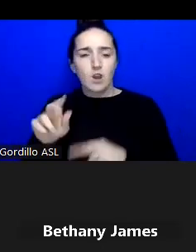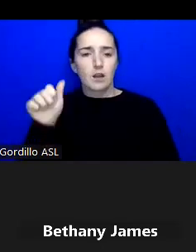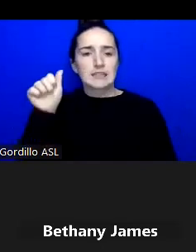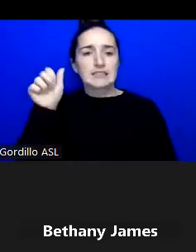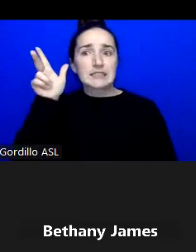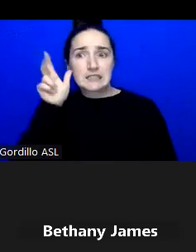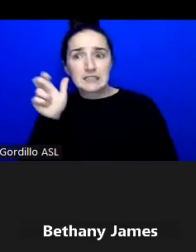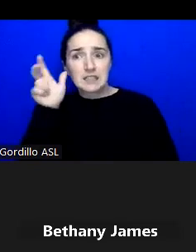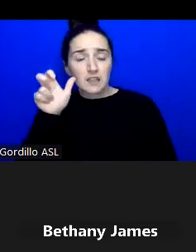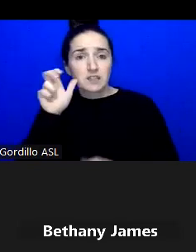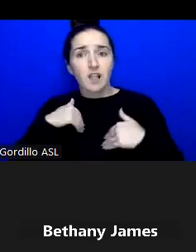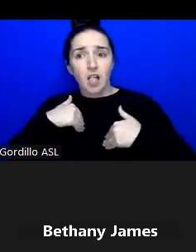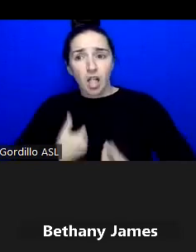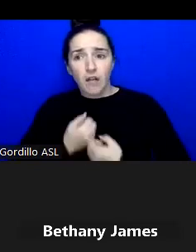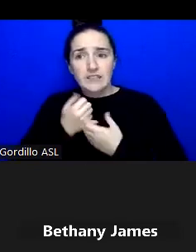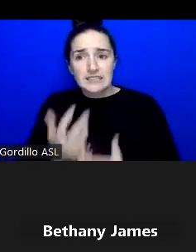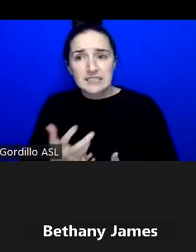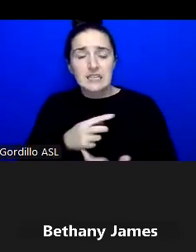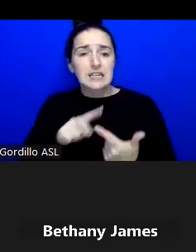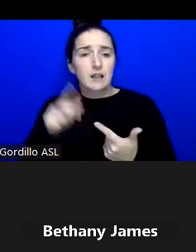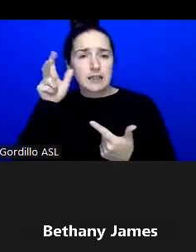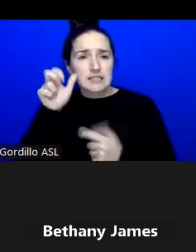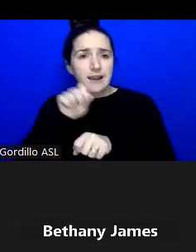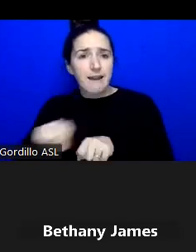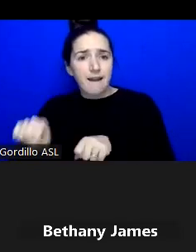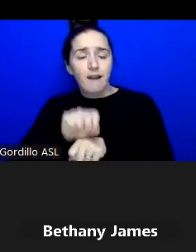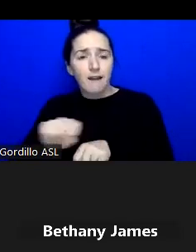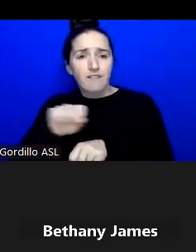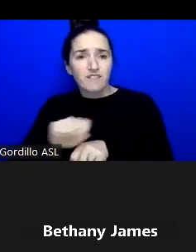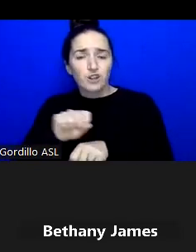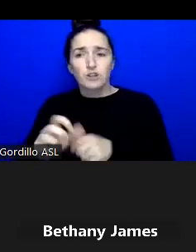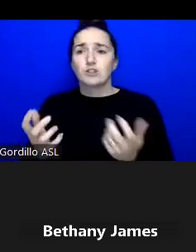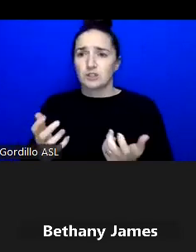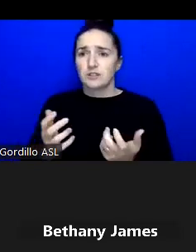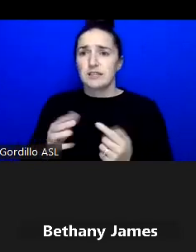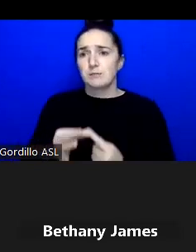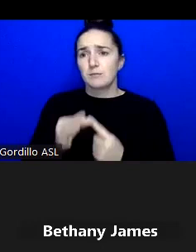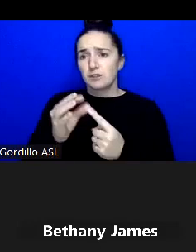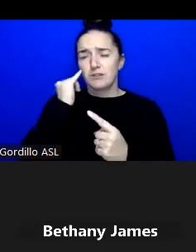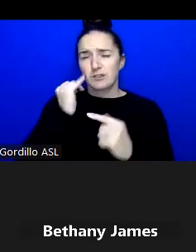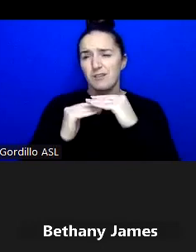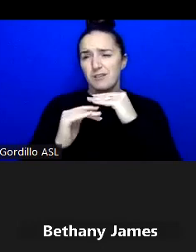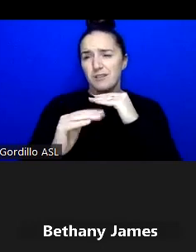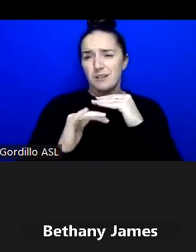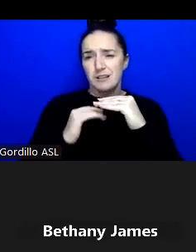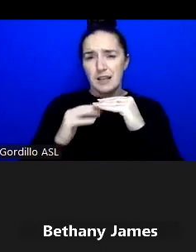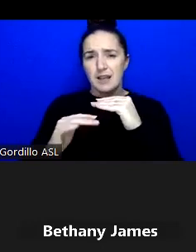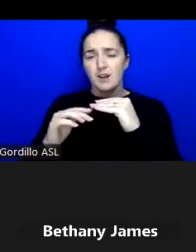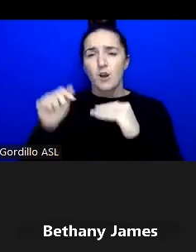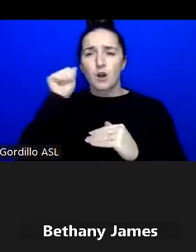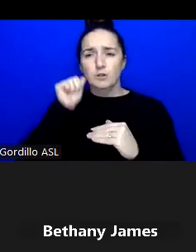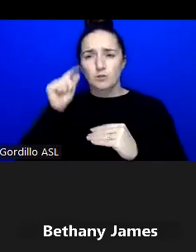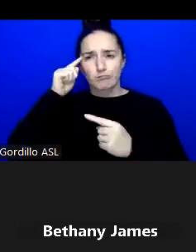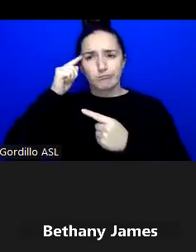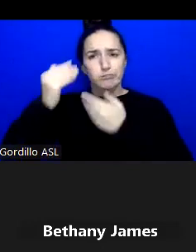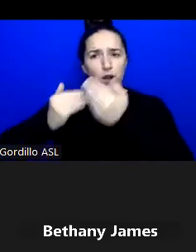are really important, especially if we suspect that there might be an underlying auditory processing condition. So making sure that we have all of that information is important. And